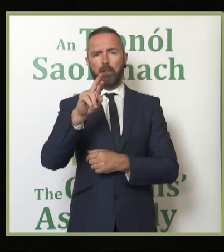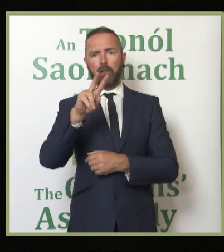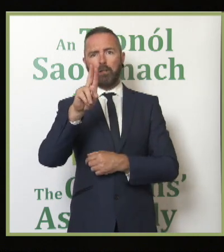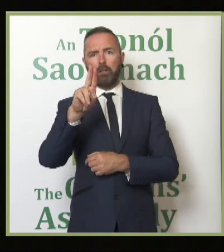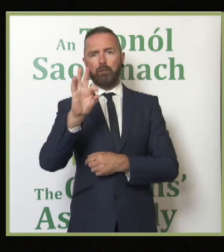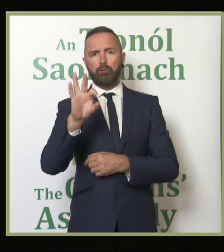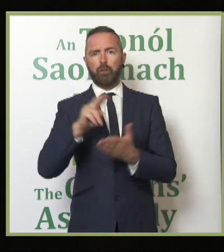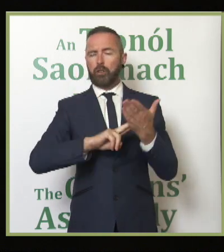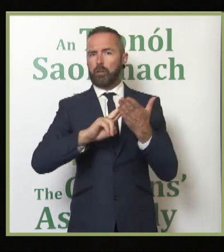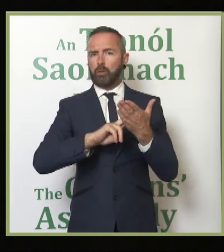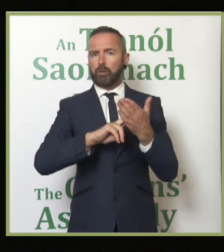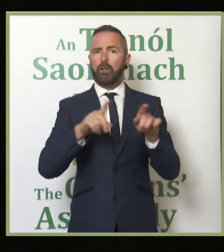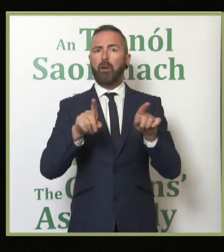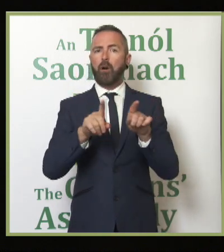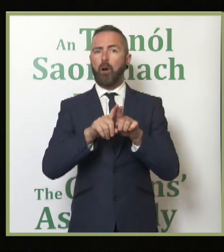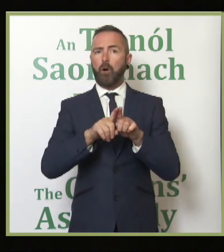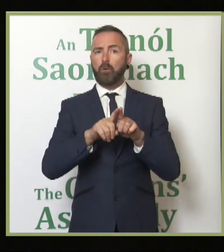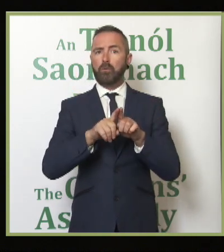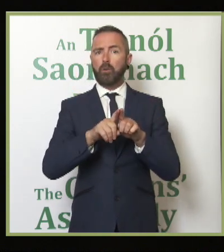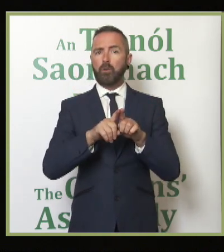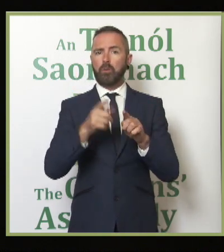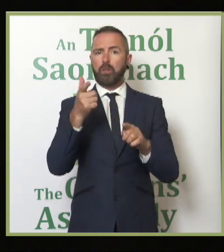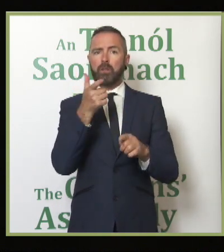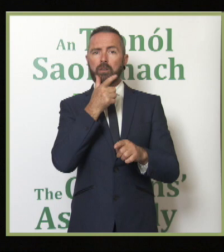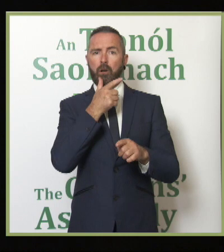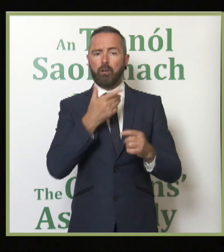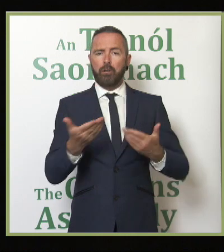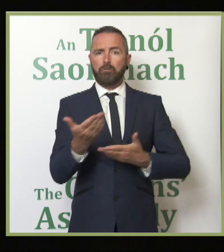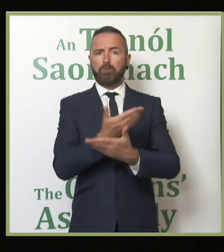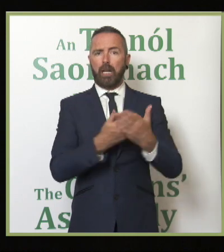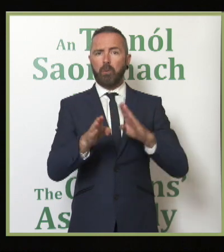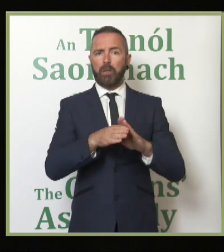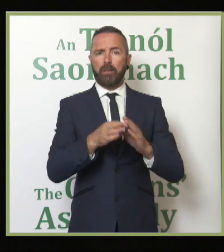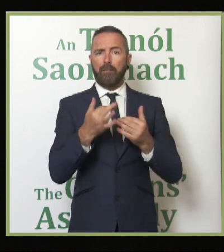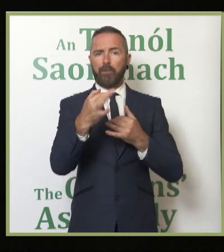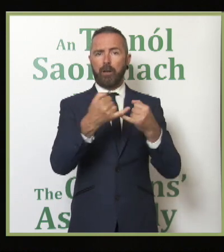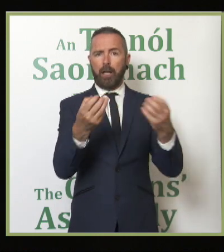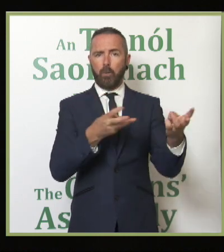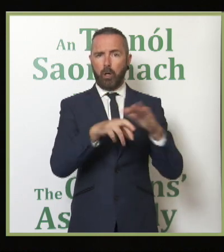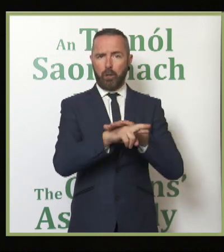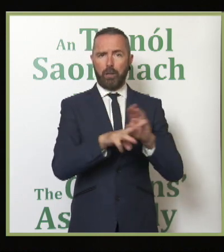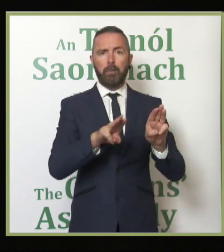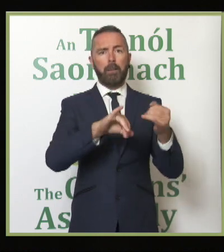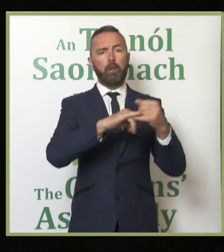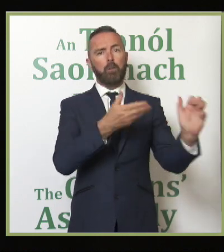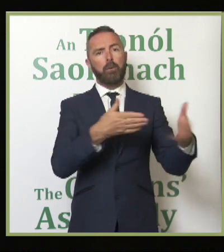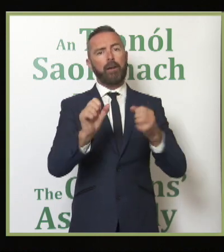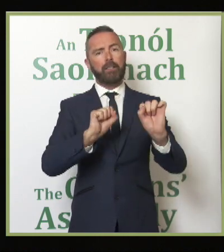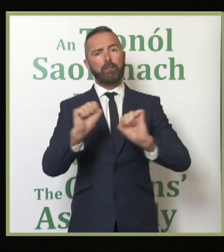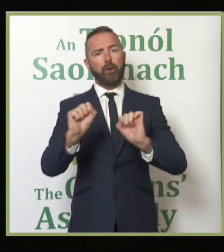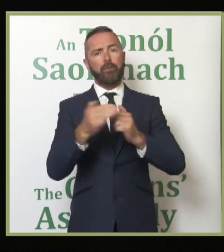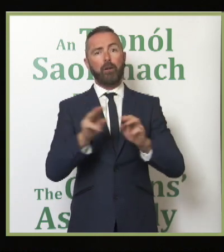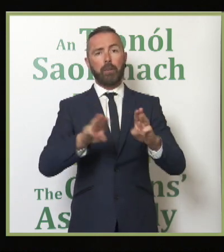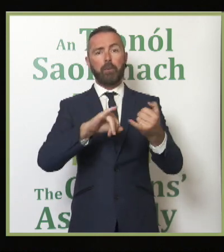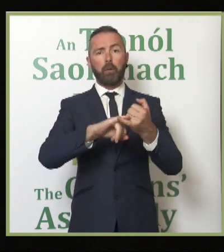also bringing into the equation frontline workers, people who are providing services to people using drugs. And that is the agenda, if you like,